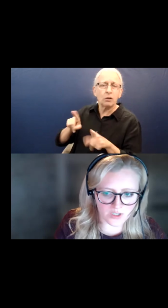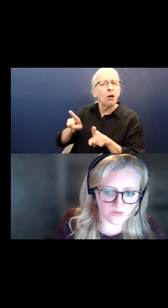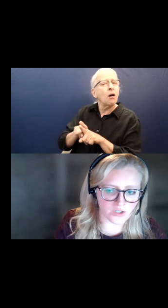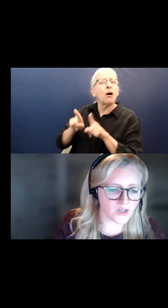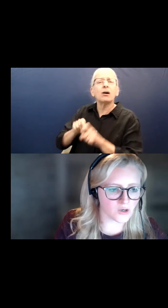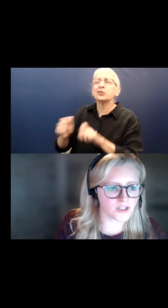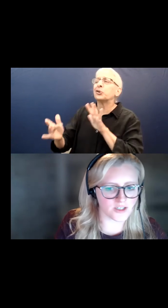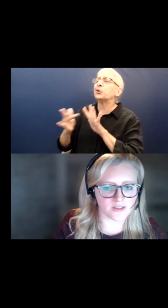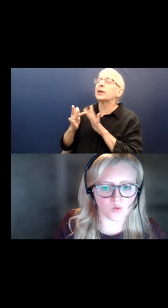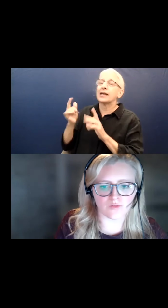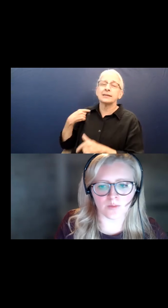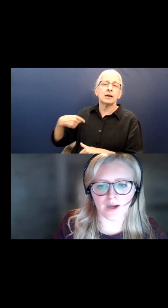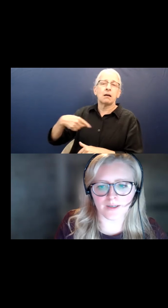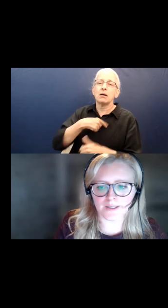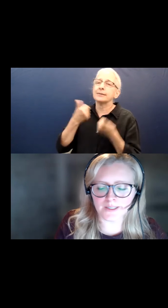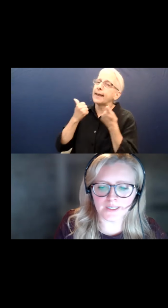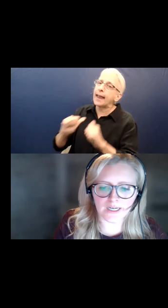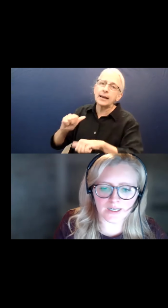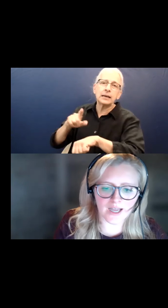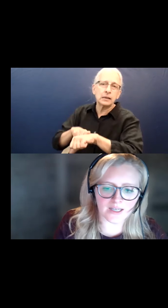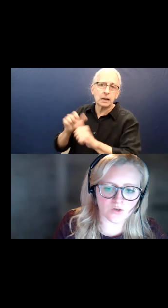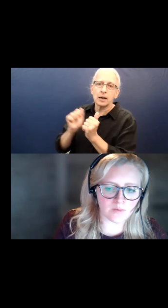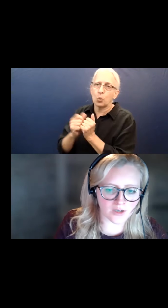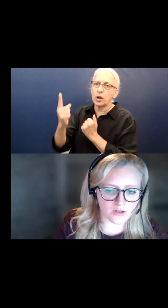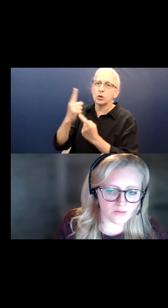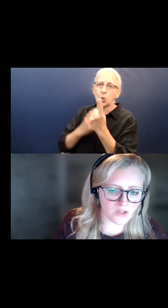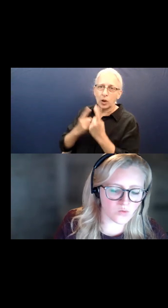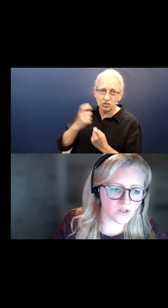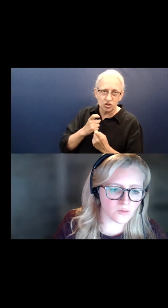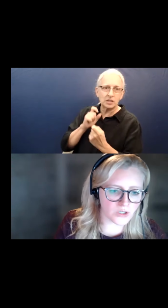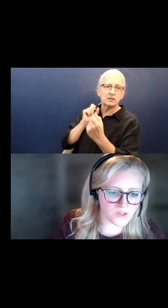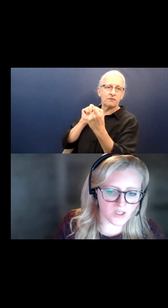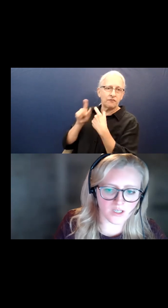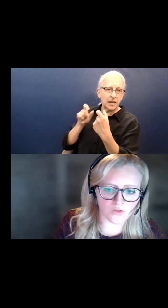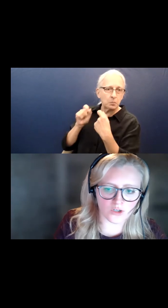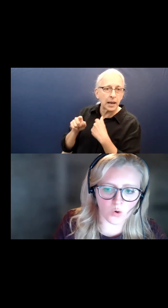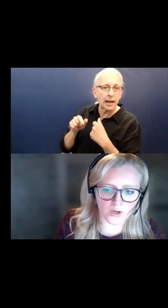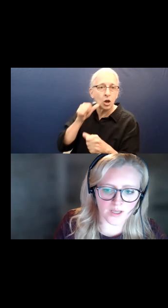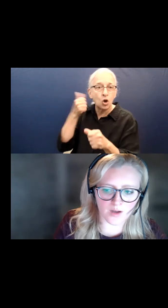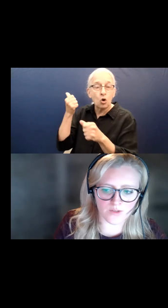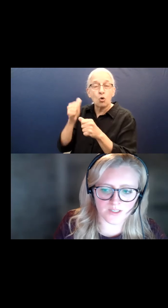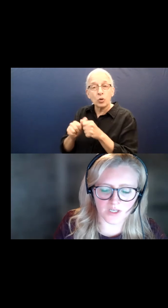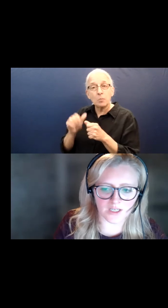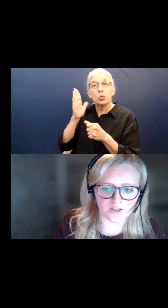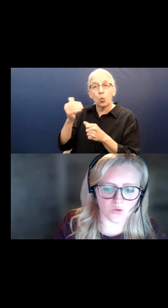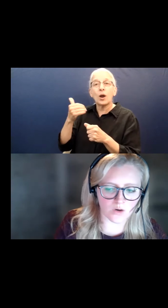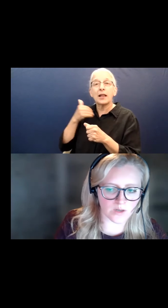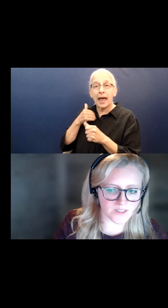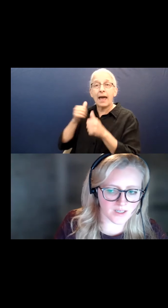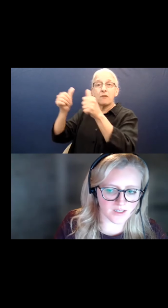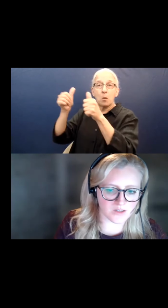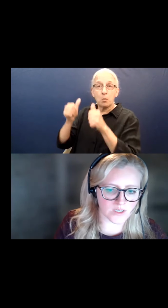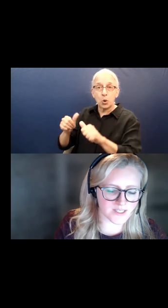any time if you've got questions or feedback. As a reminder, we will post a recording of this meeting to